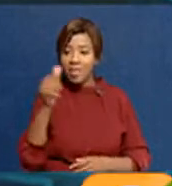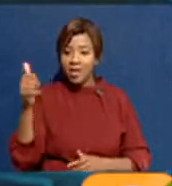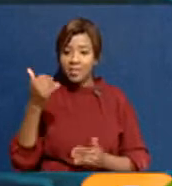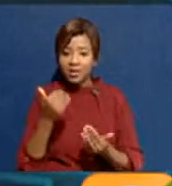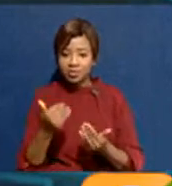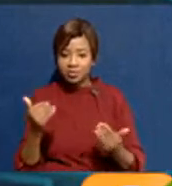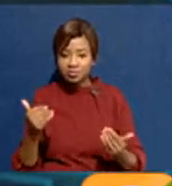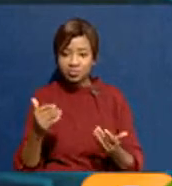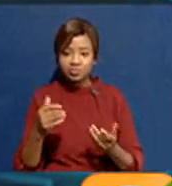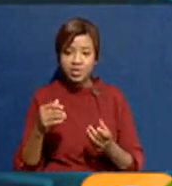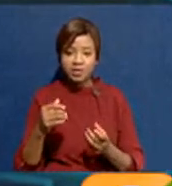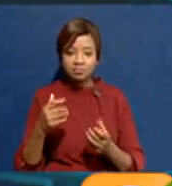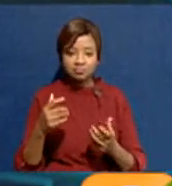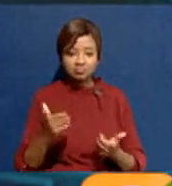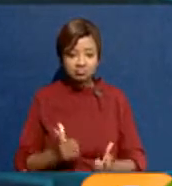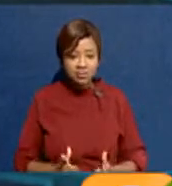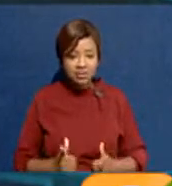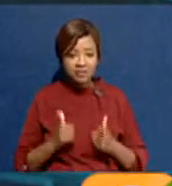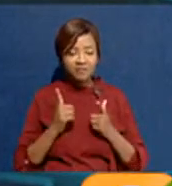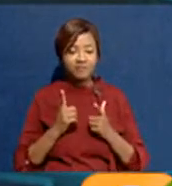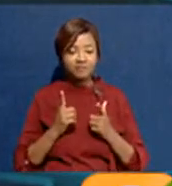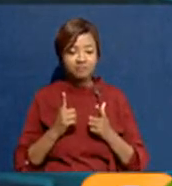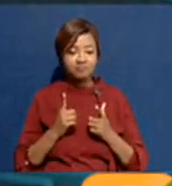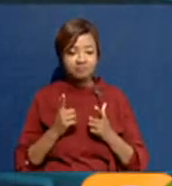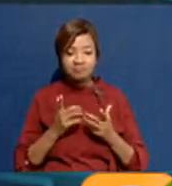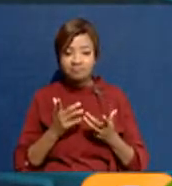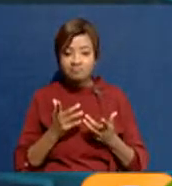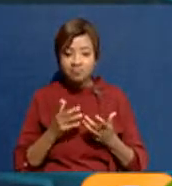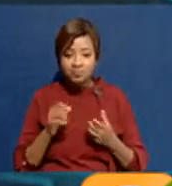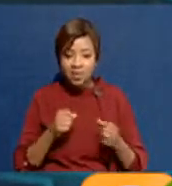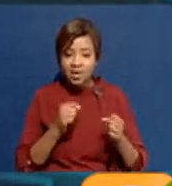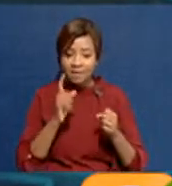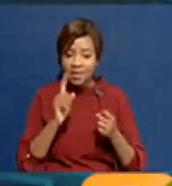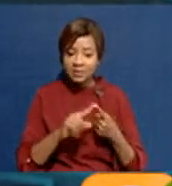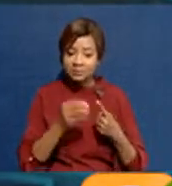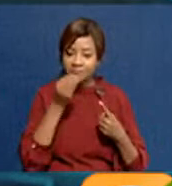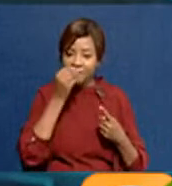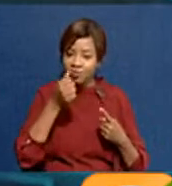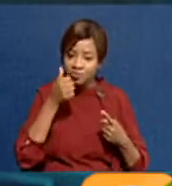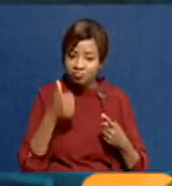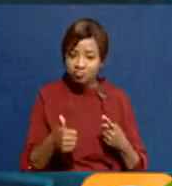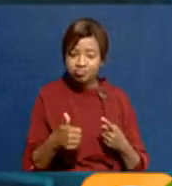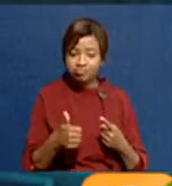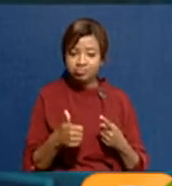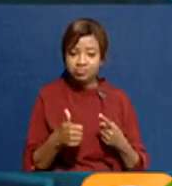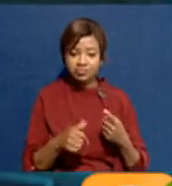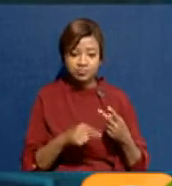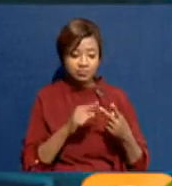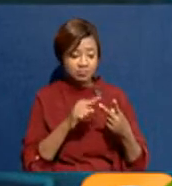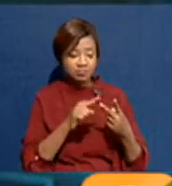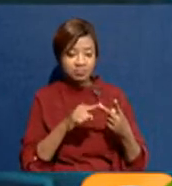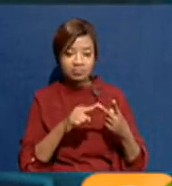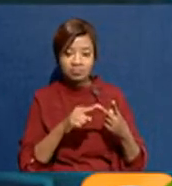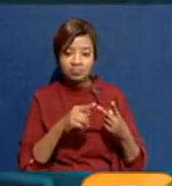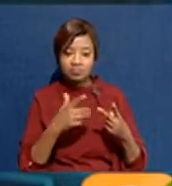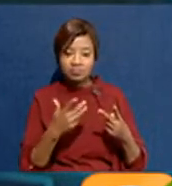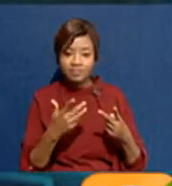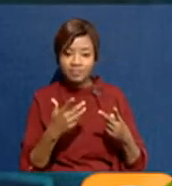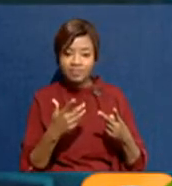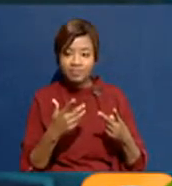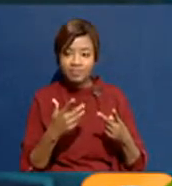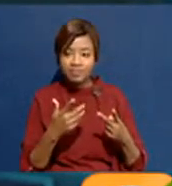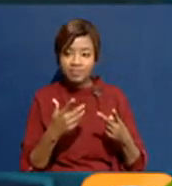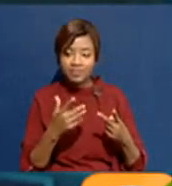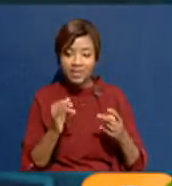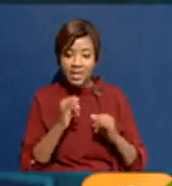strategies include nutrition. Yep. Yeah, this child must eat. The other child survival strategies include